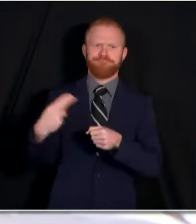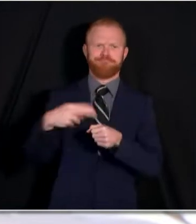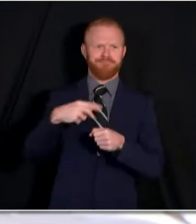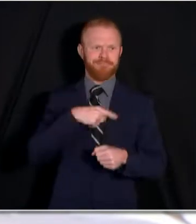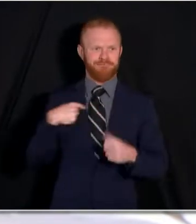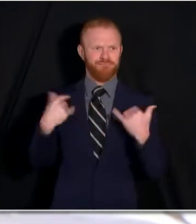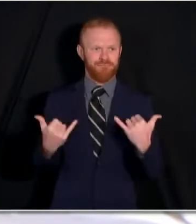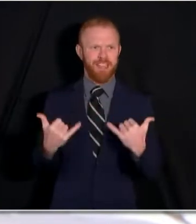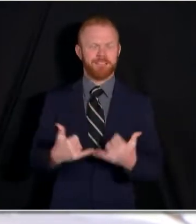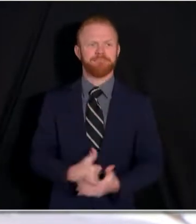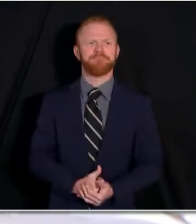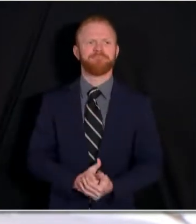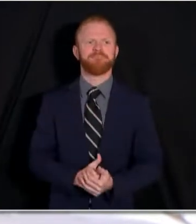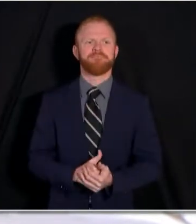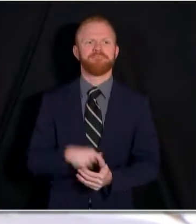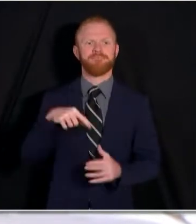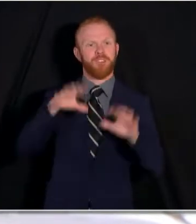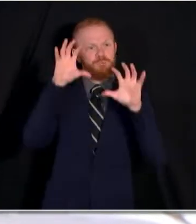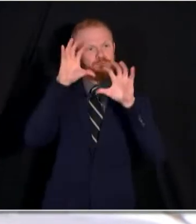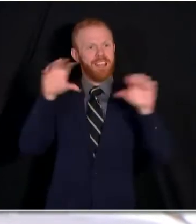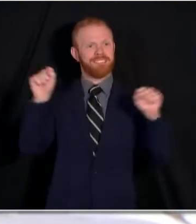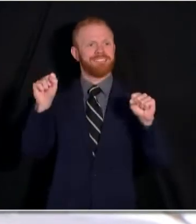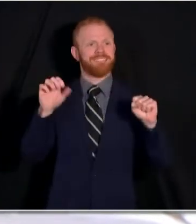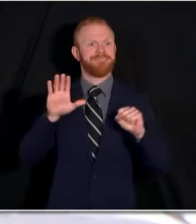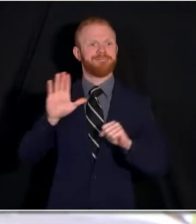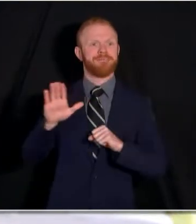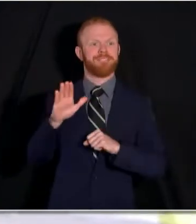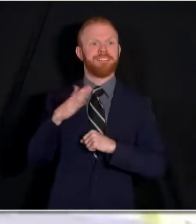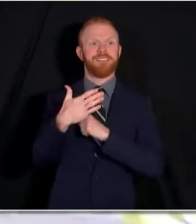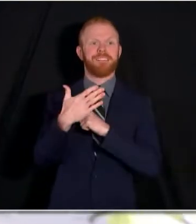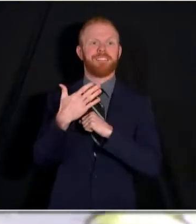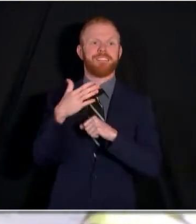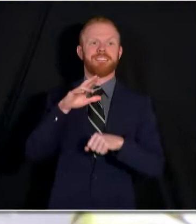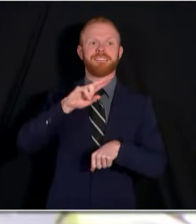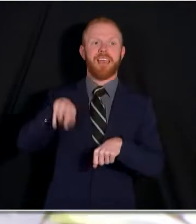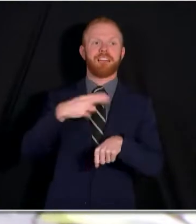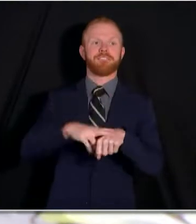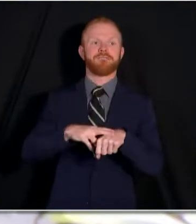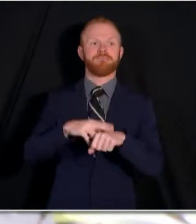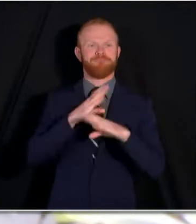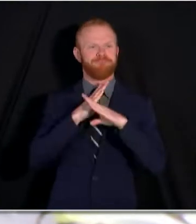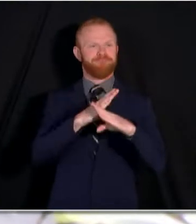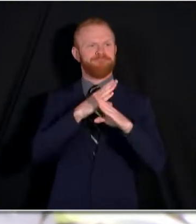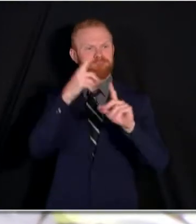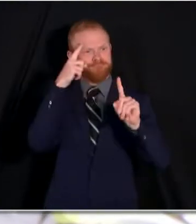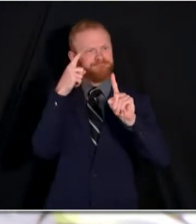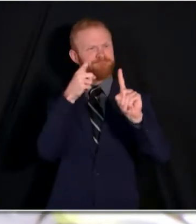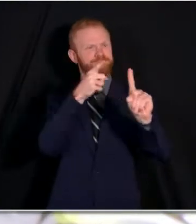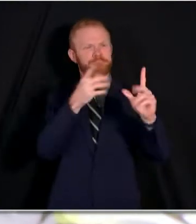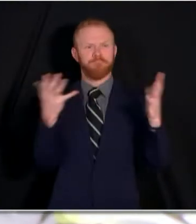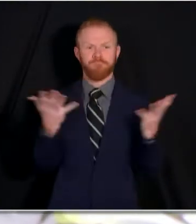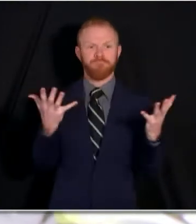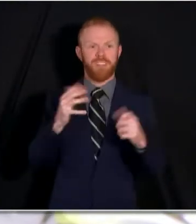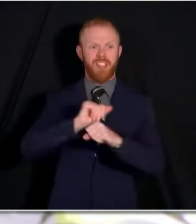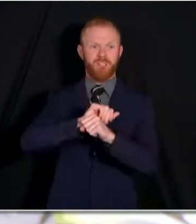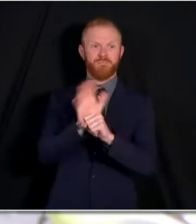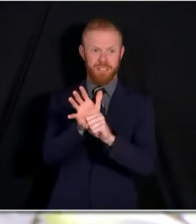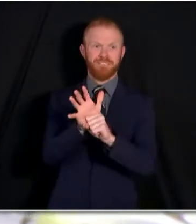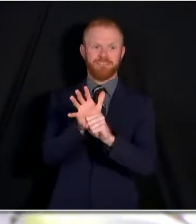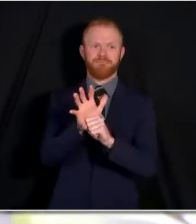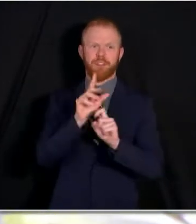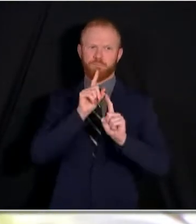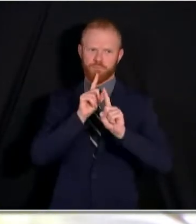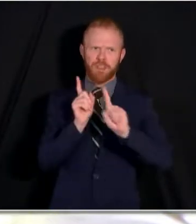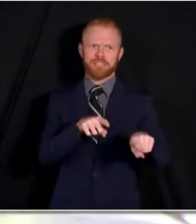The President's national security strategy for the COVID-19 response and pandemic preparedness is being put to action